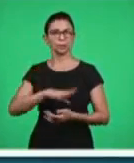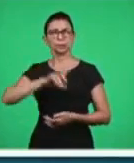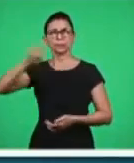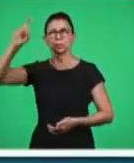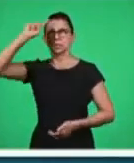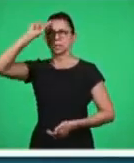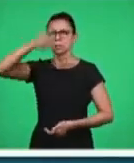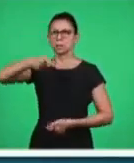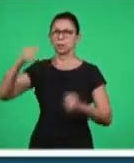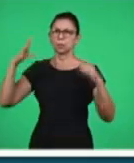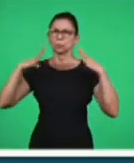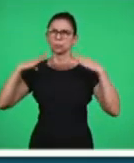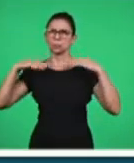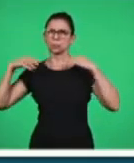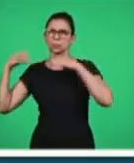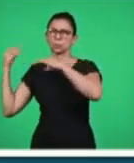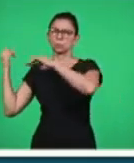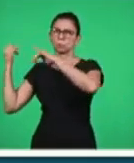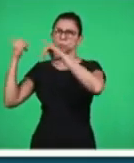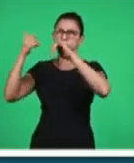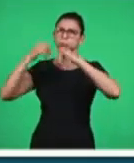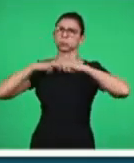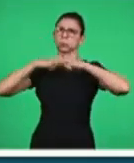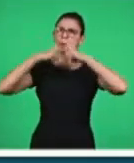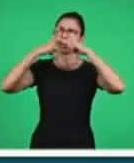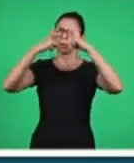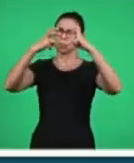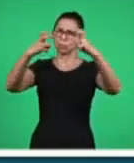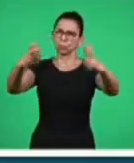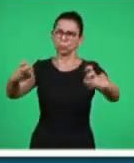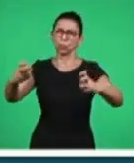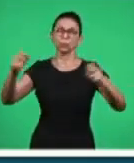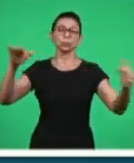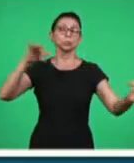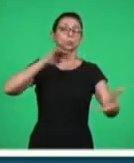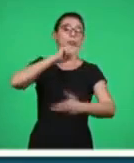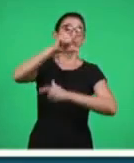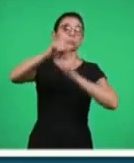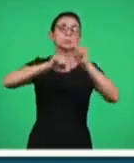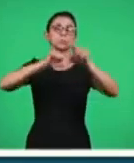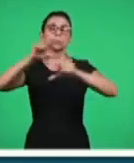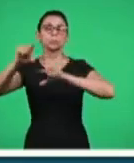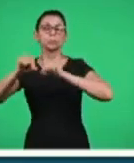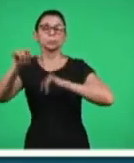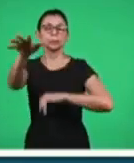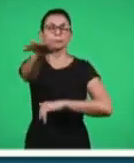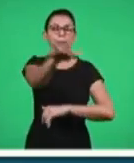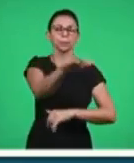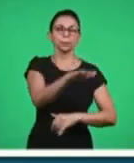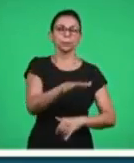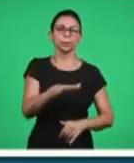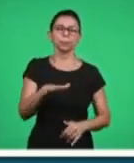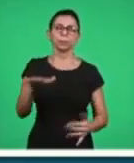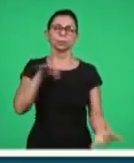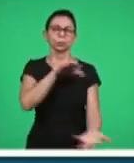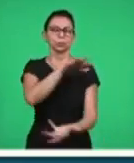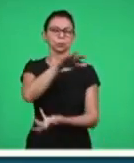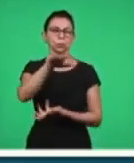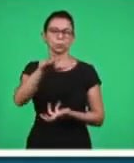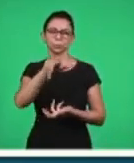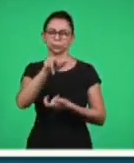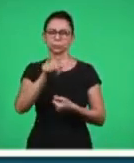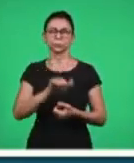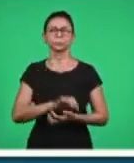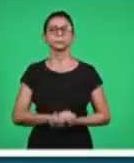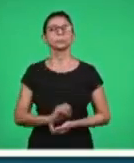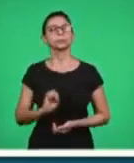angels with a great sound of trumpet, and they will gather together his elect from the four winds, from one end